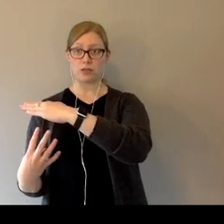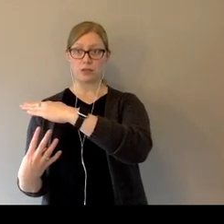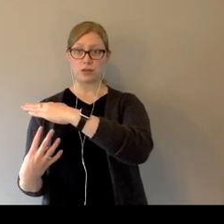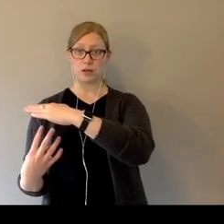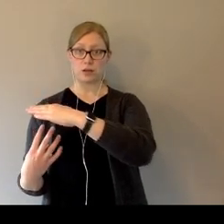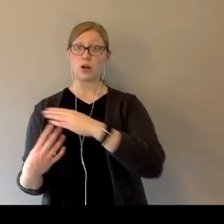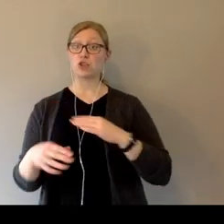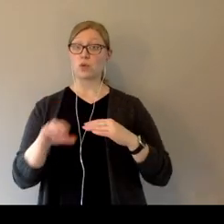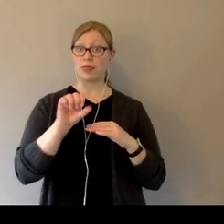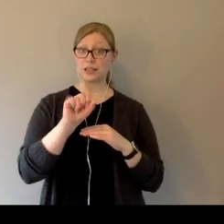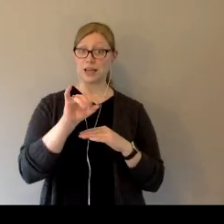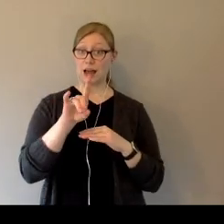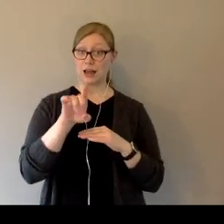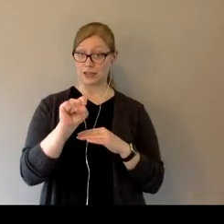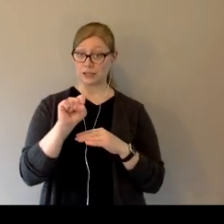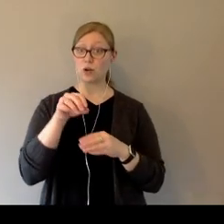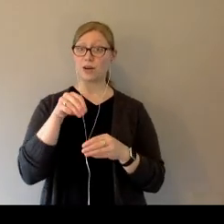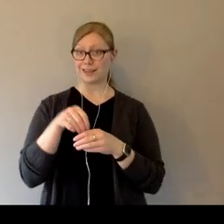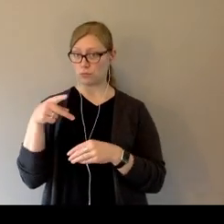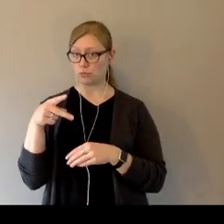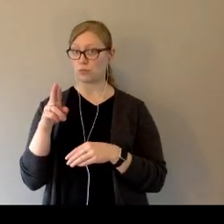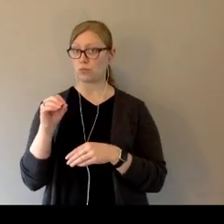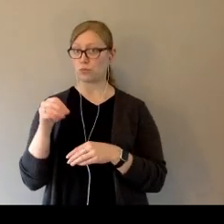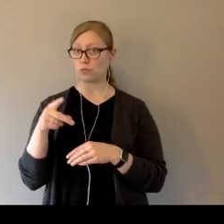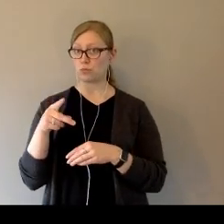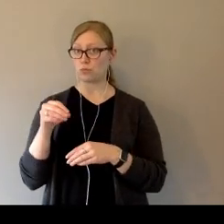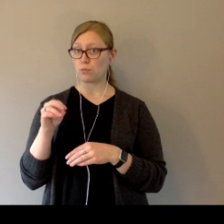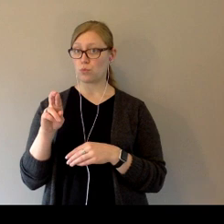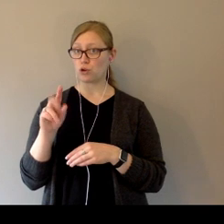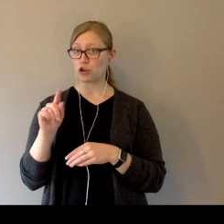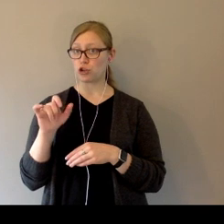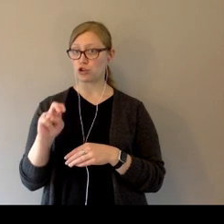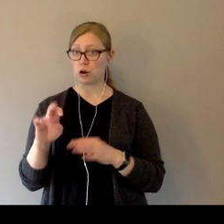proportion, and then the last thing that I'm going to say is that angle